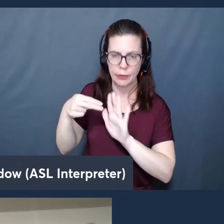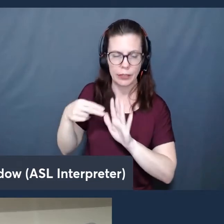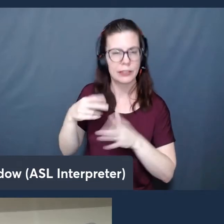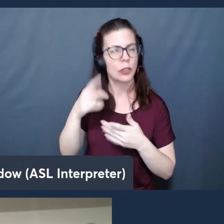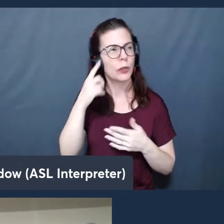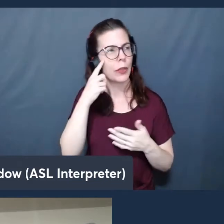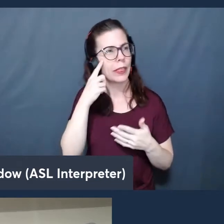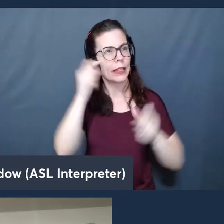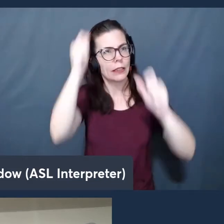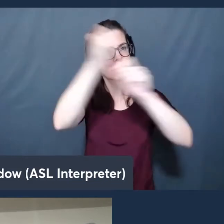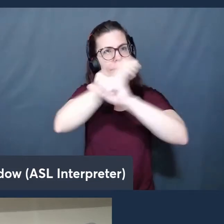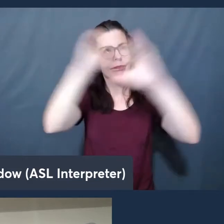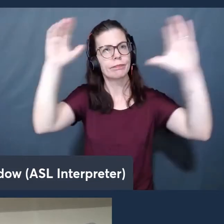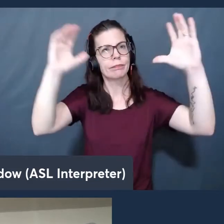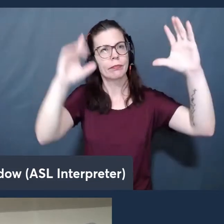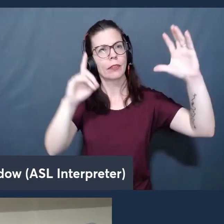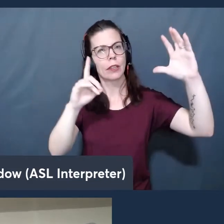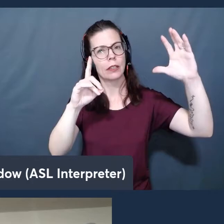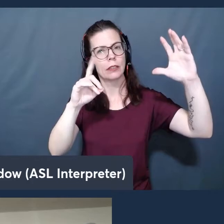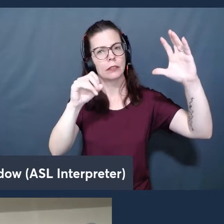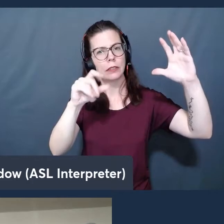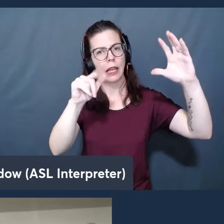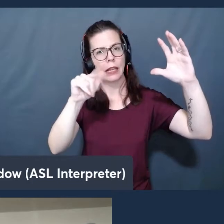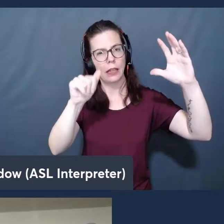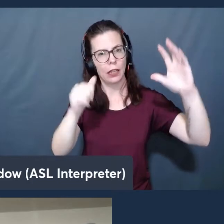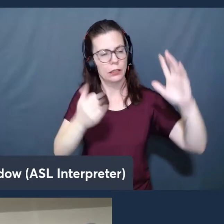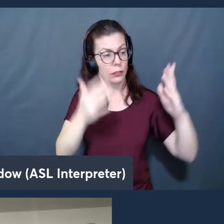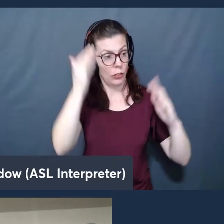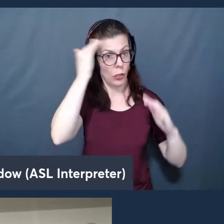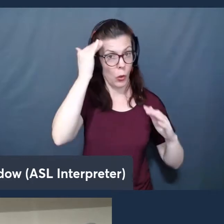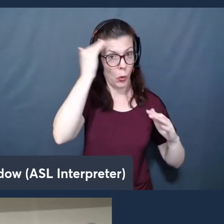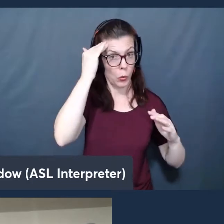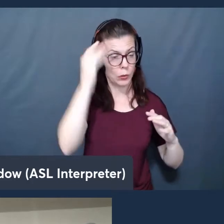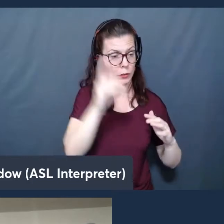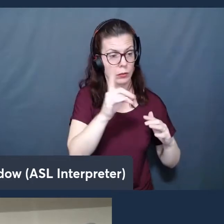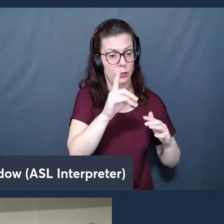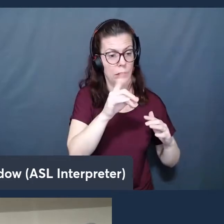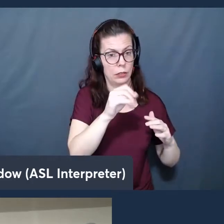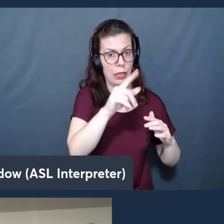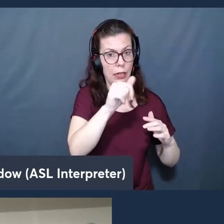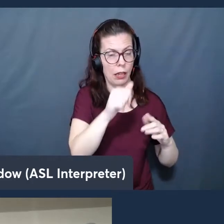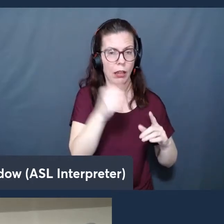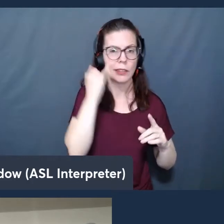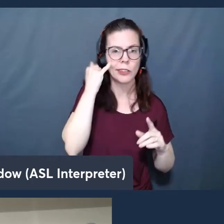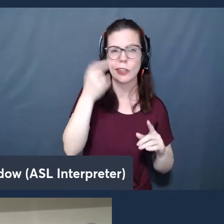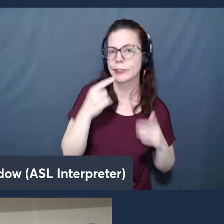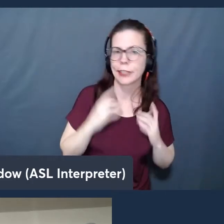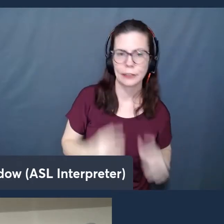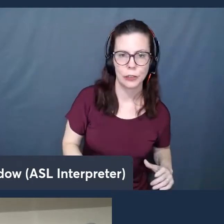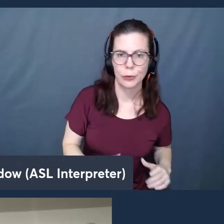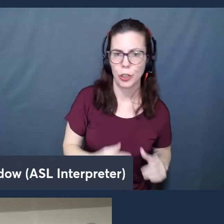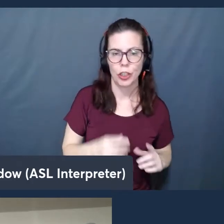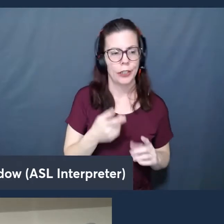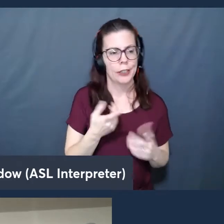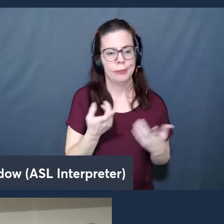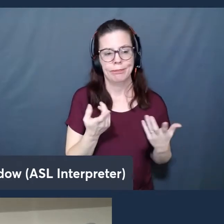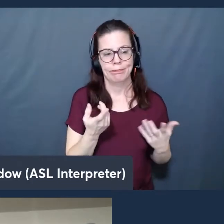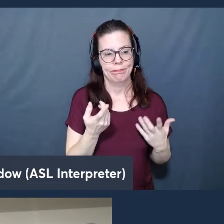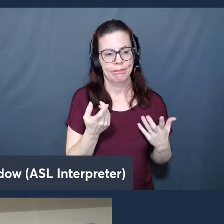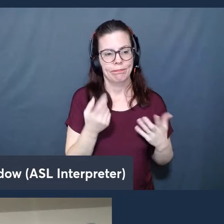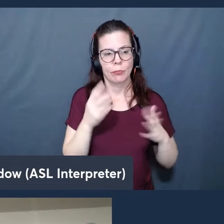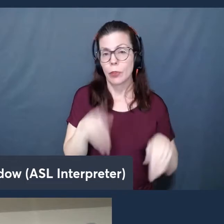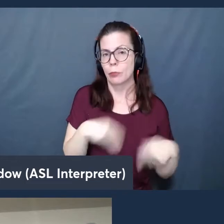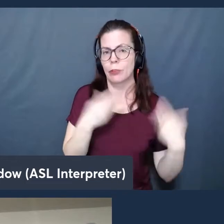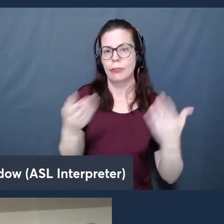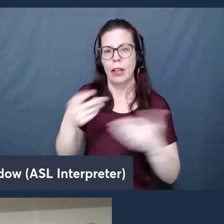about data is there's known data. okay, If a customer is